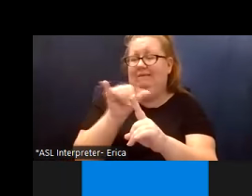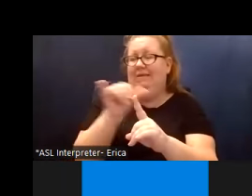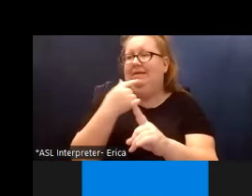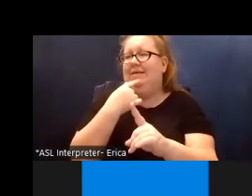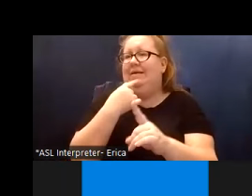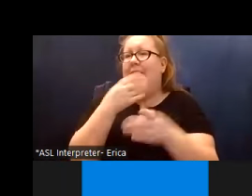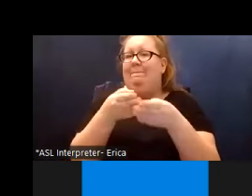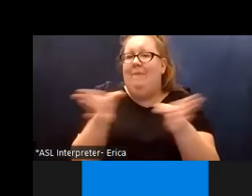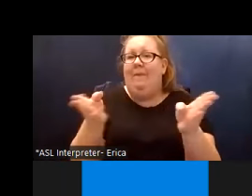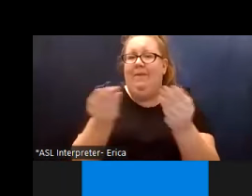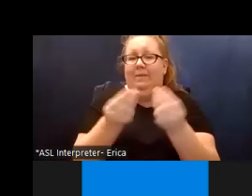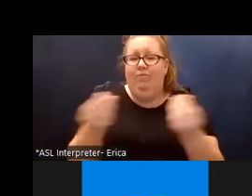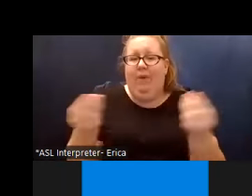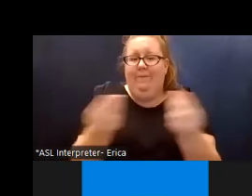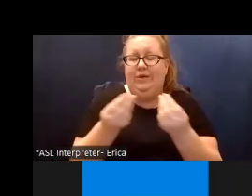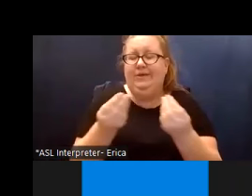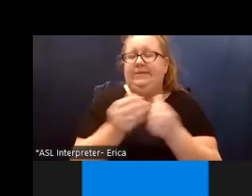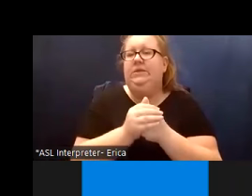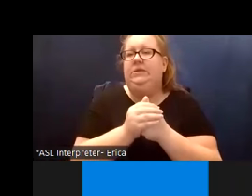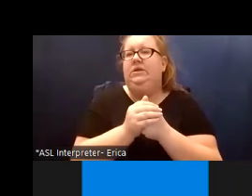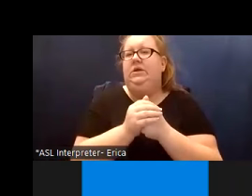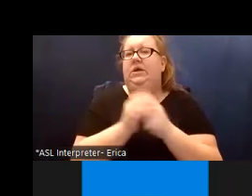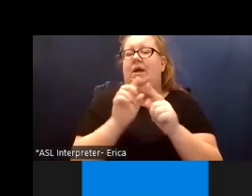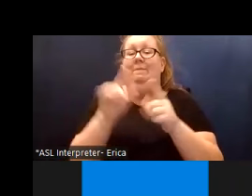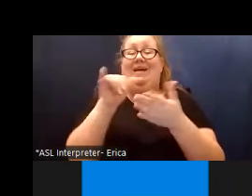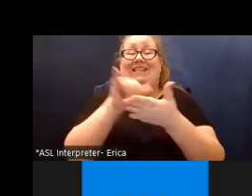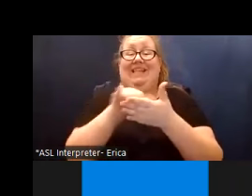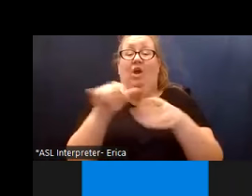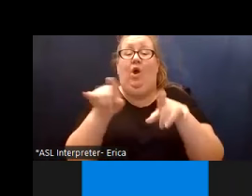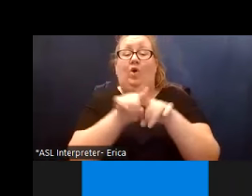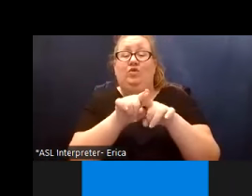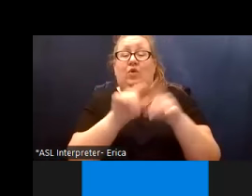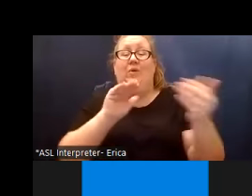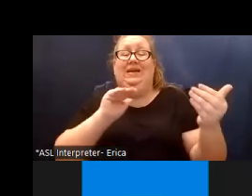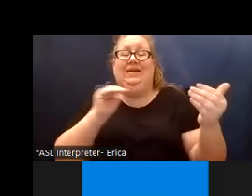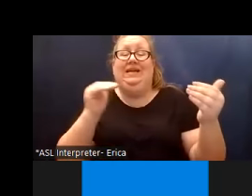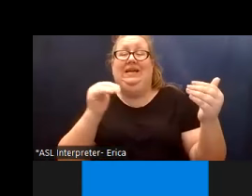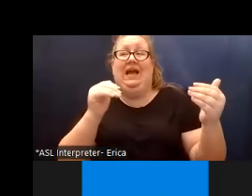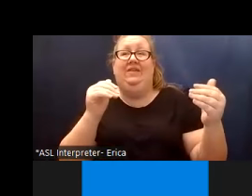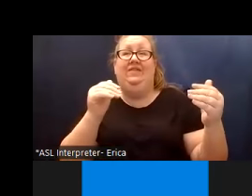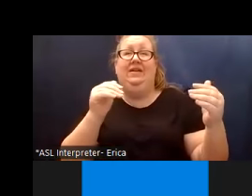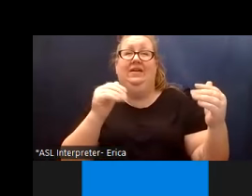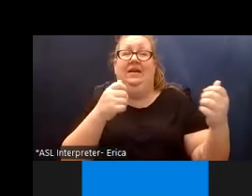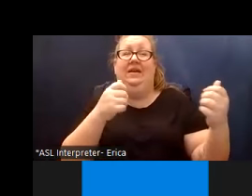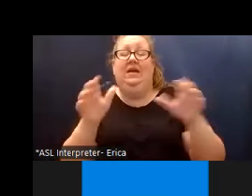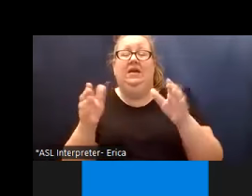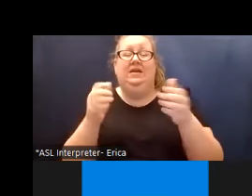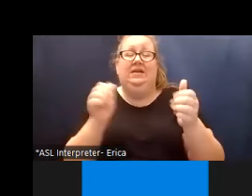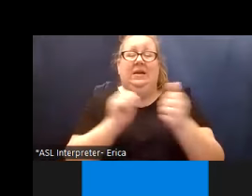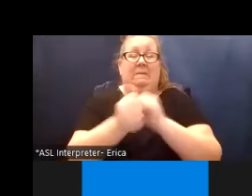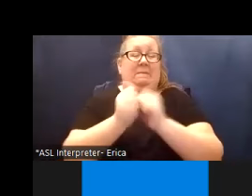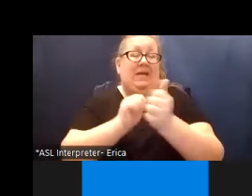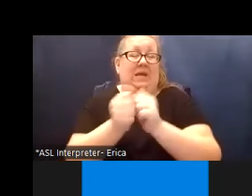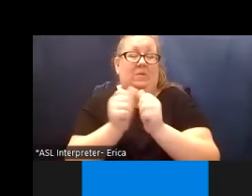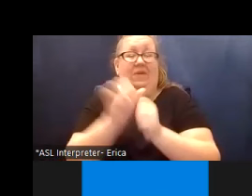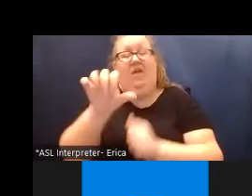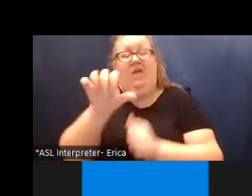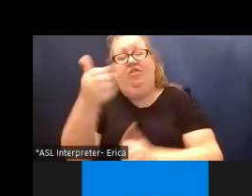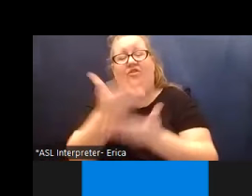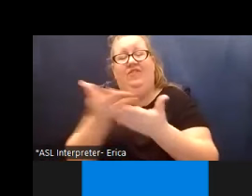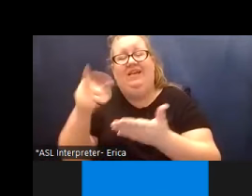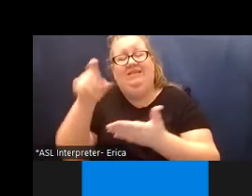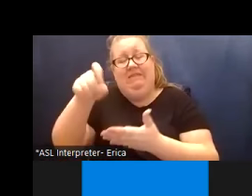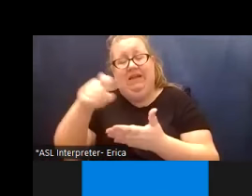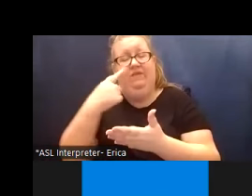public properties, but that will also compete with the other needs on public properties,